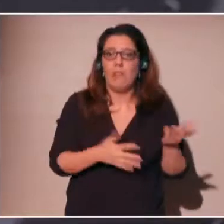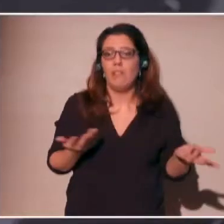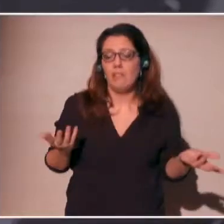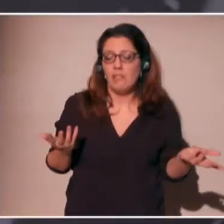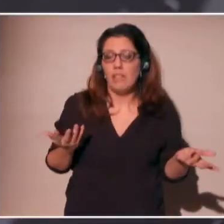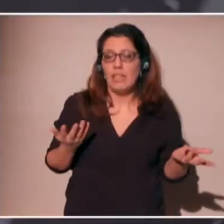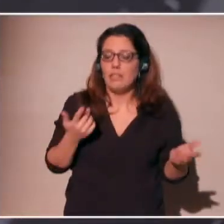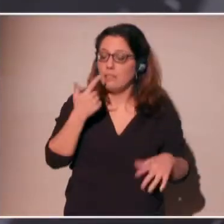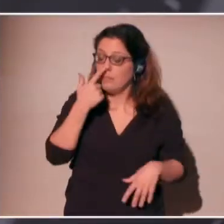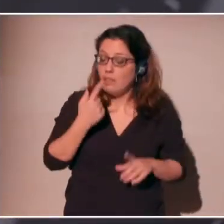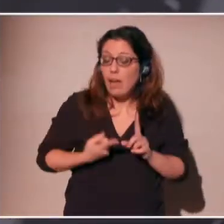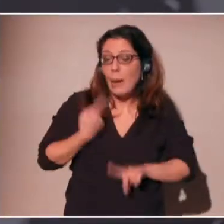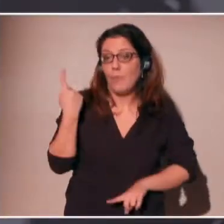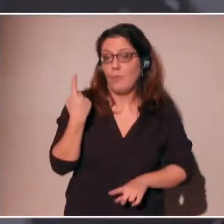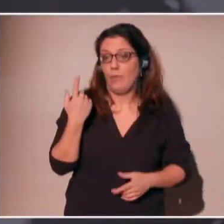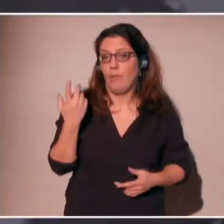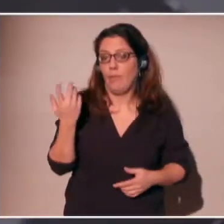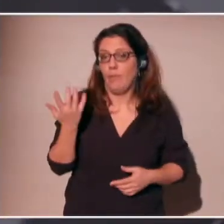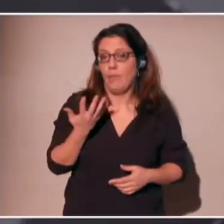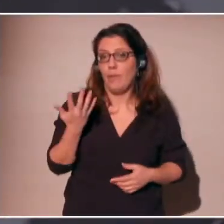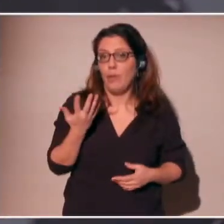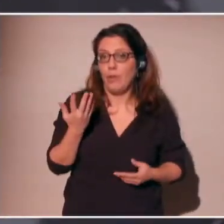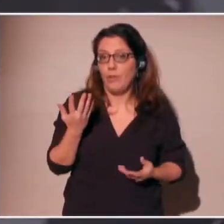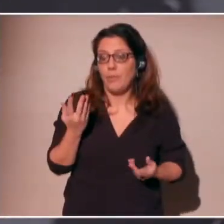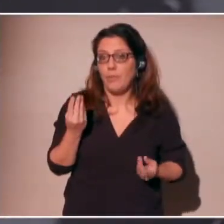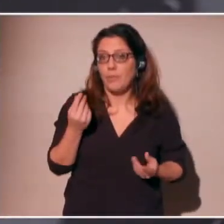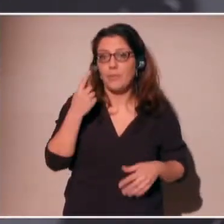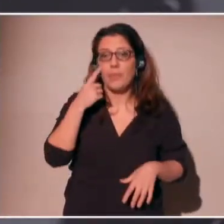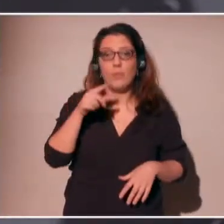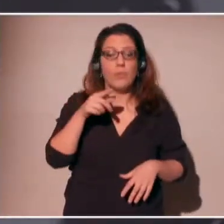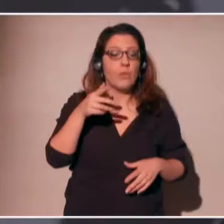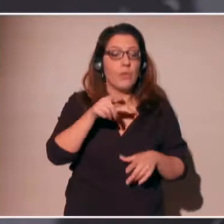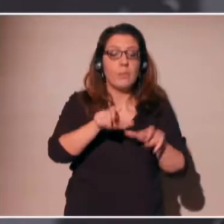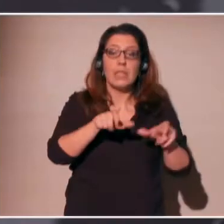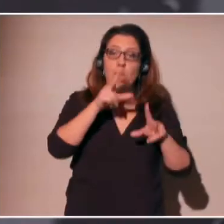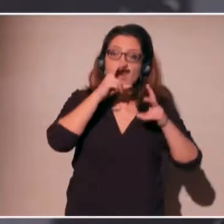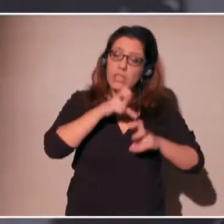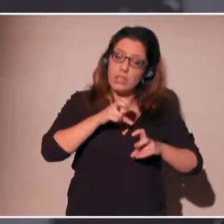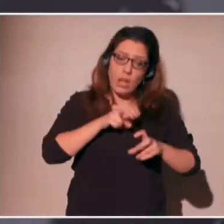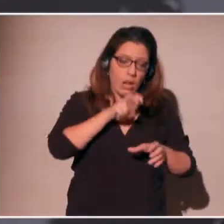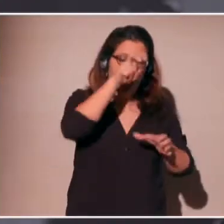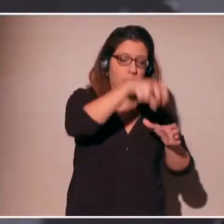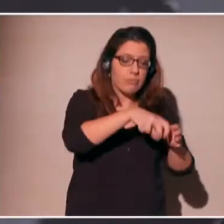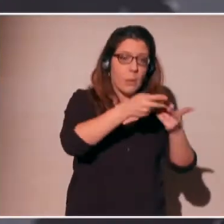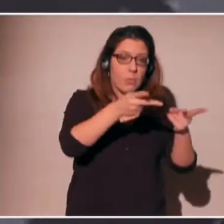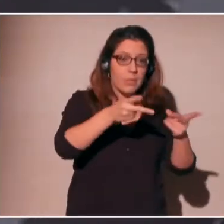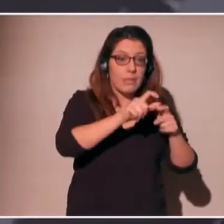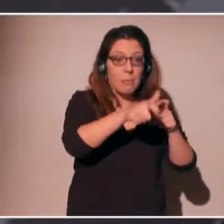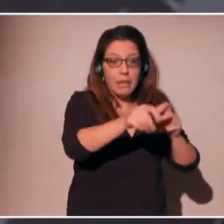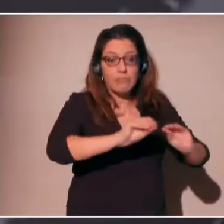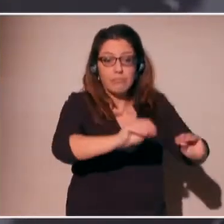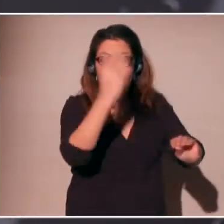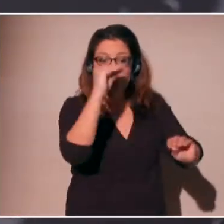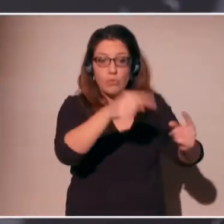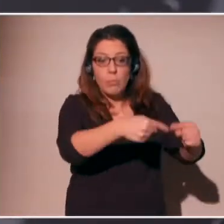sector much less attractive. And yet it's extremely important for researchers to be able to still be a part